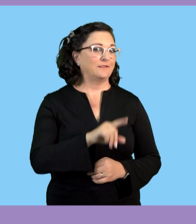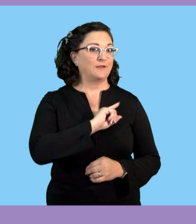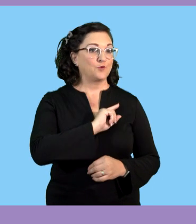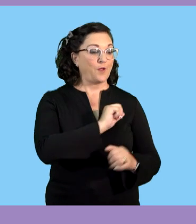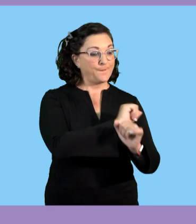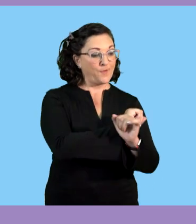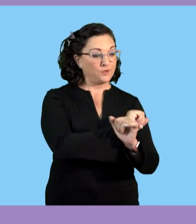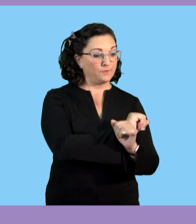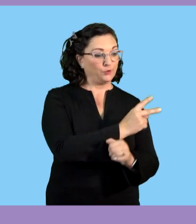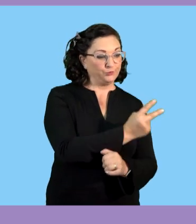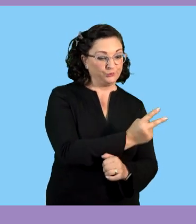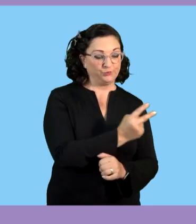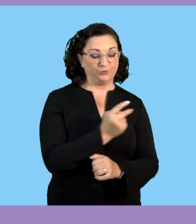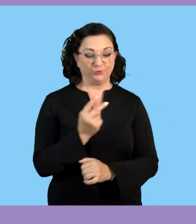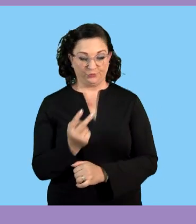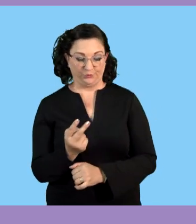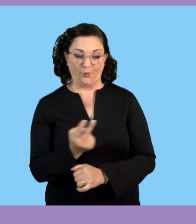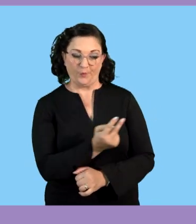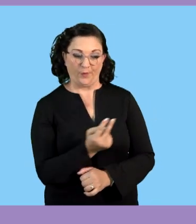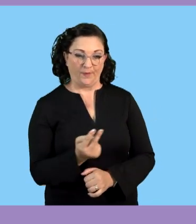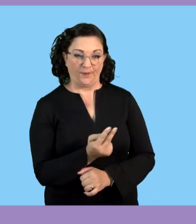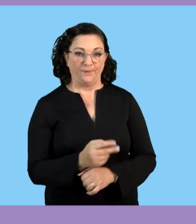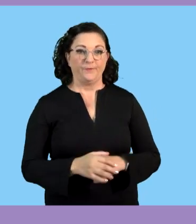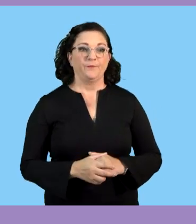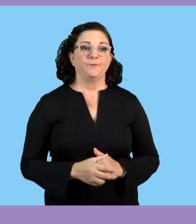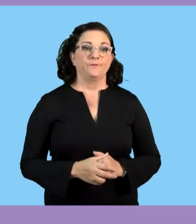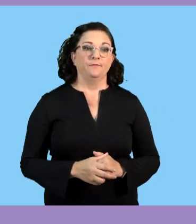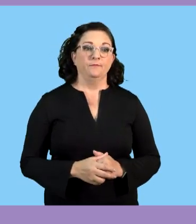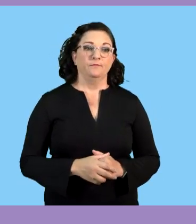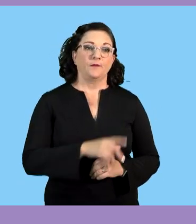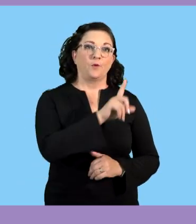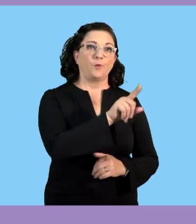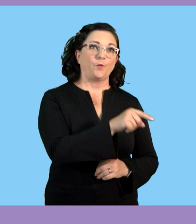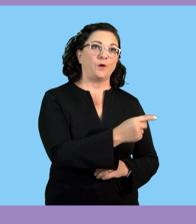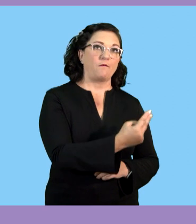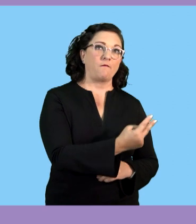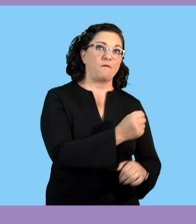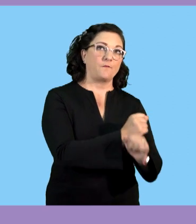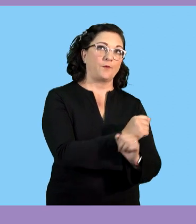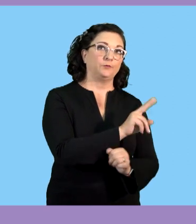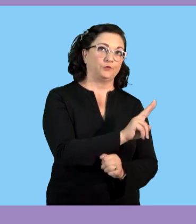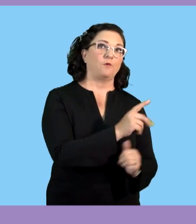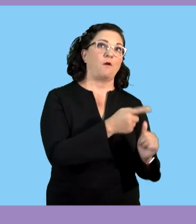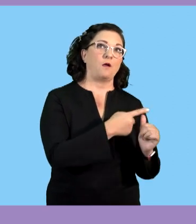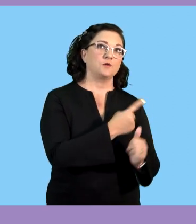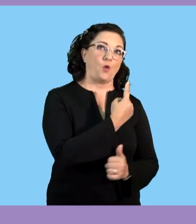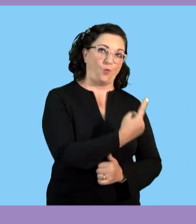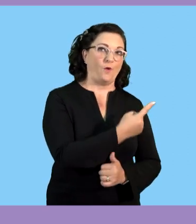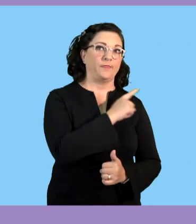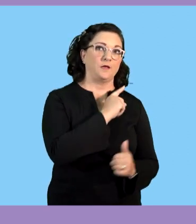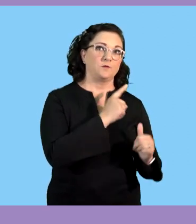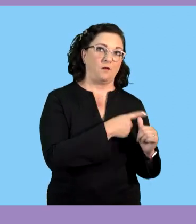I need to multiply both sides by 2. Now, 1/2 multiplied by 2 is 1, which is going to give us with